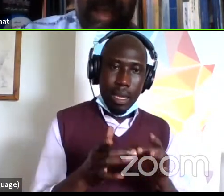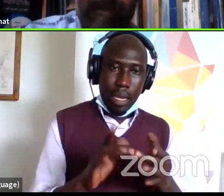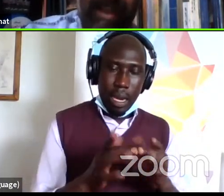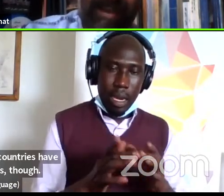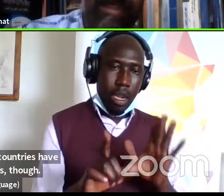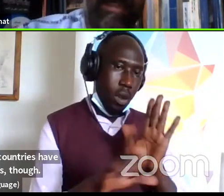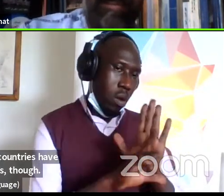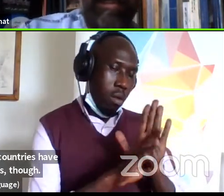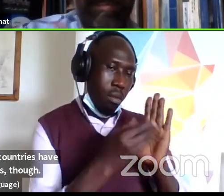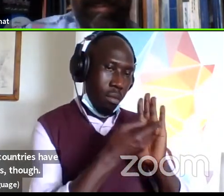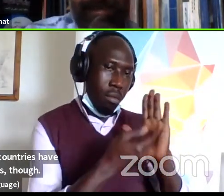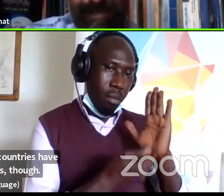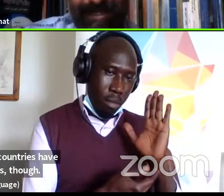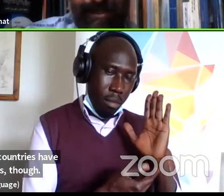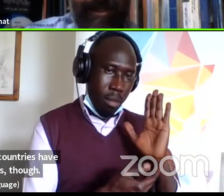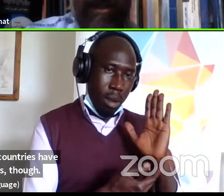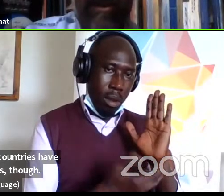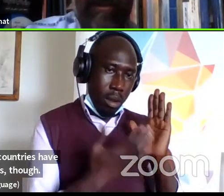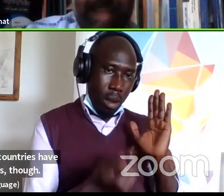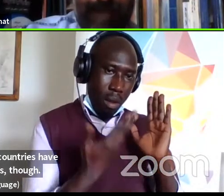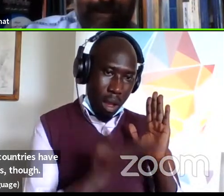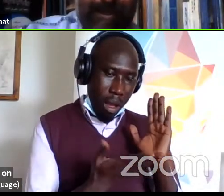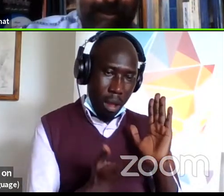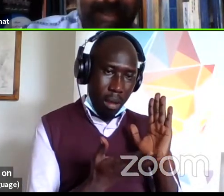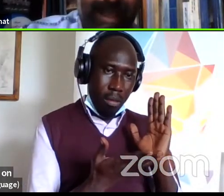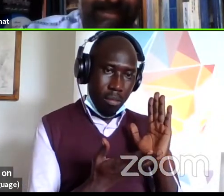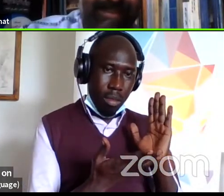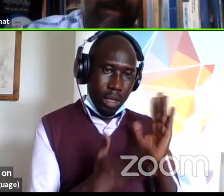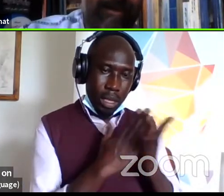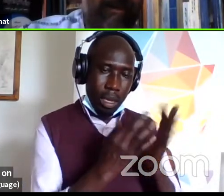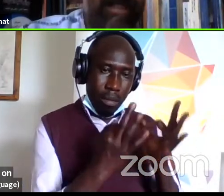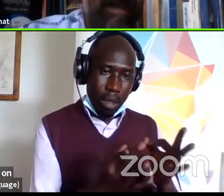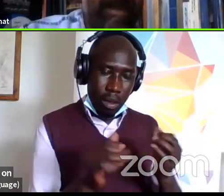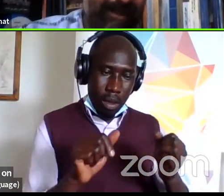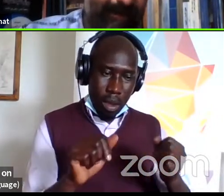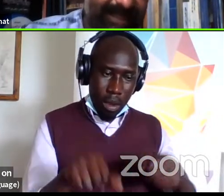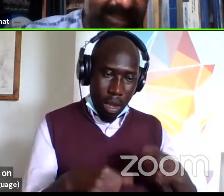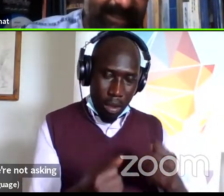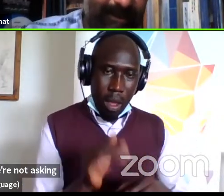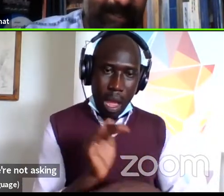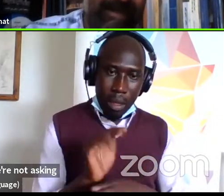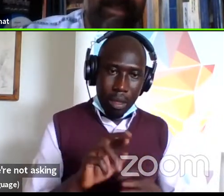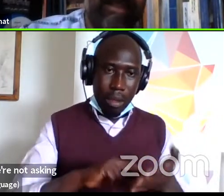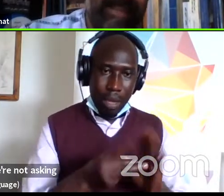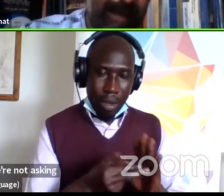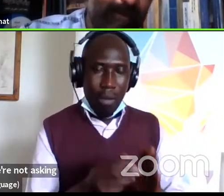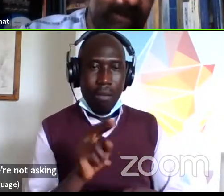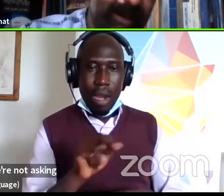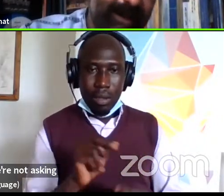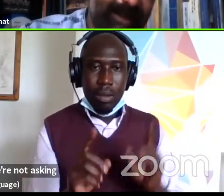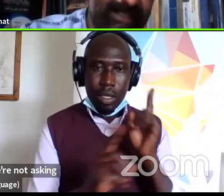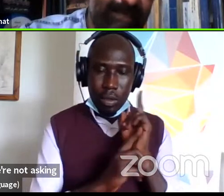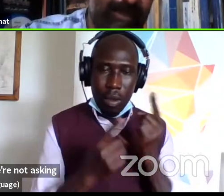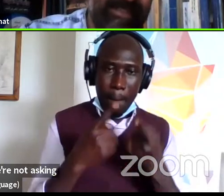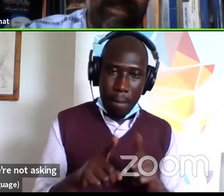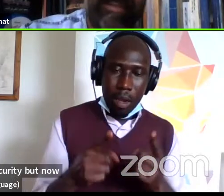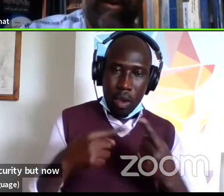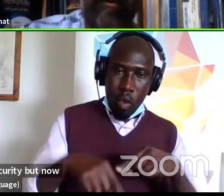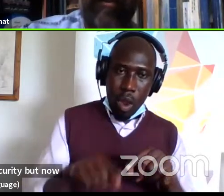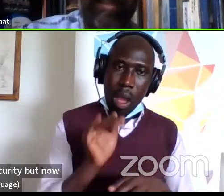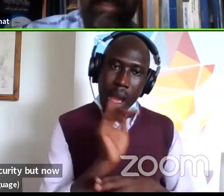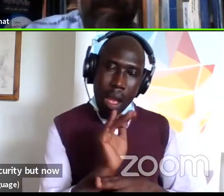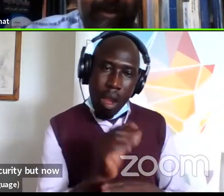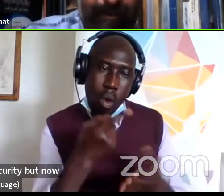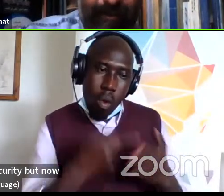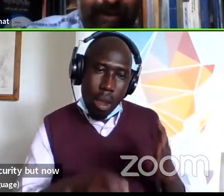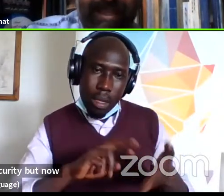we have another definition. Not only now we're not asking about what's the meaning of national security, but now we are asking what's the meaning